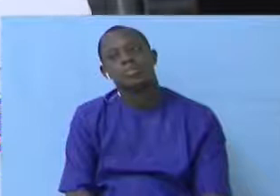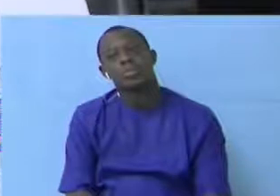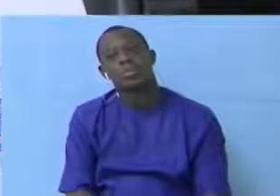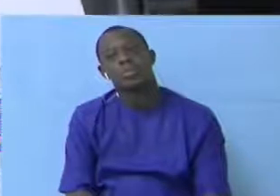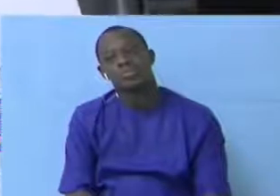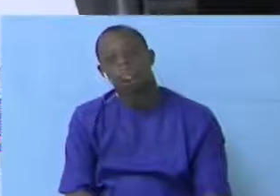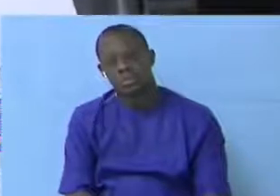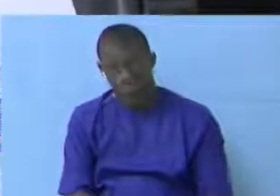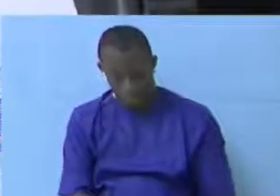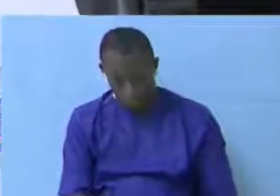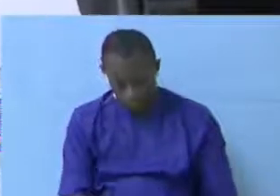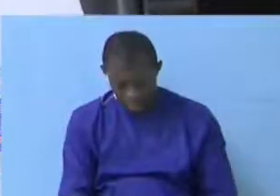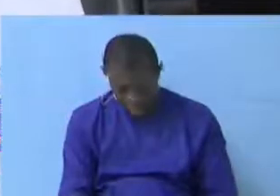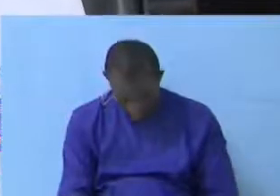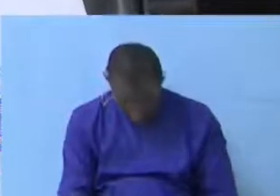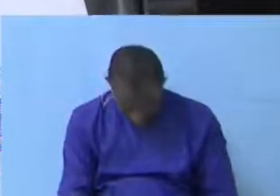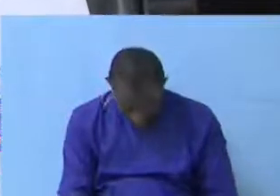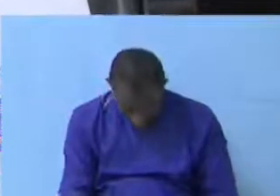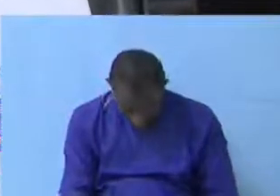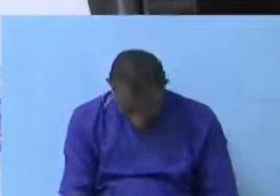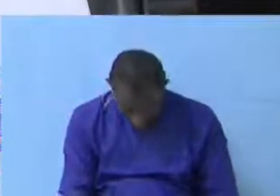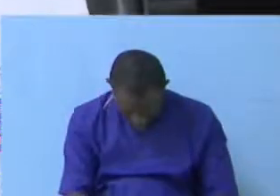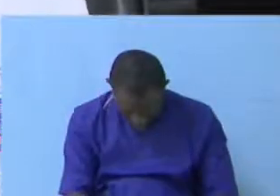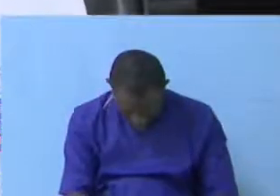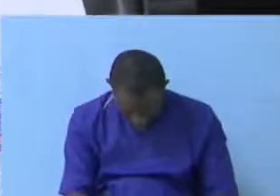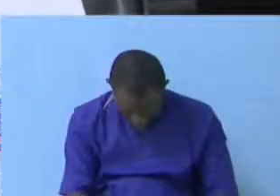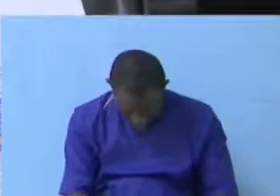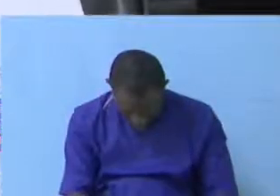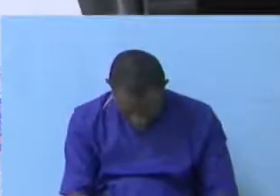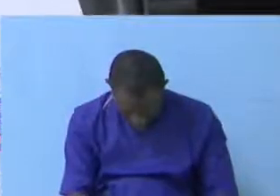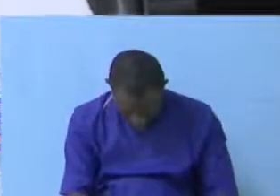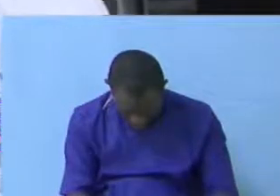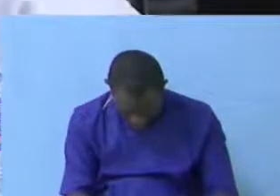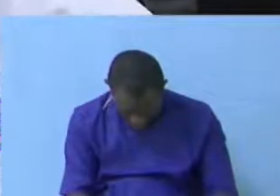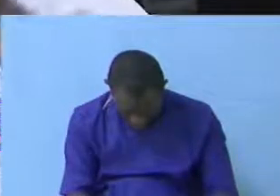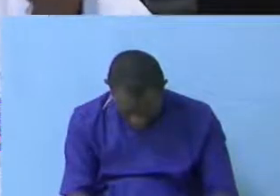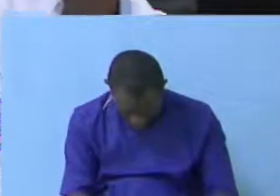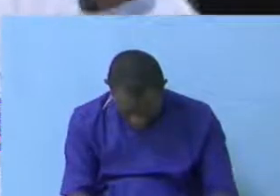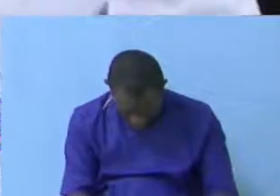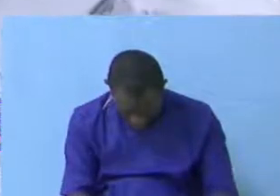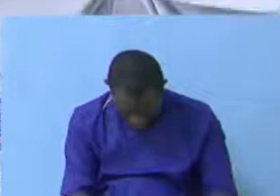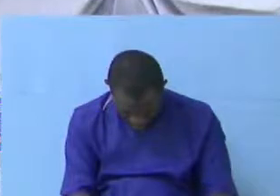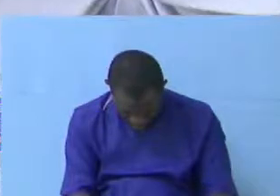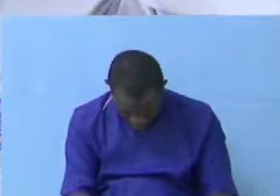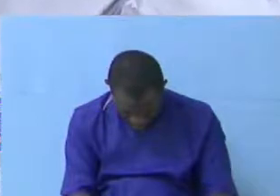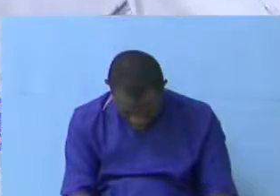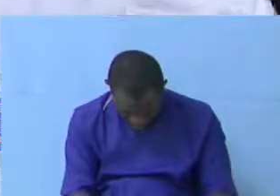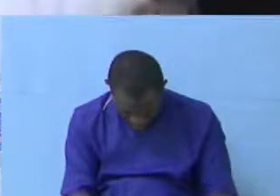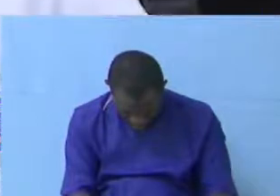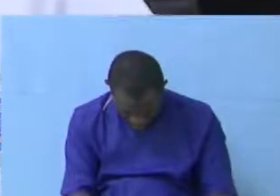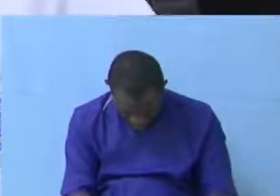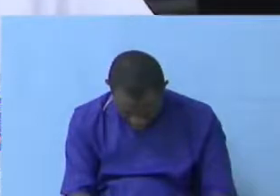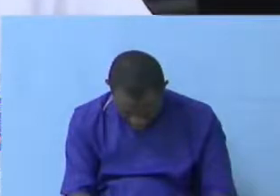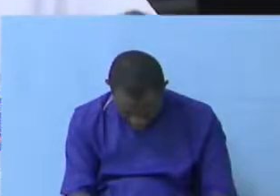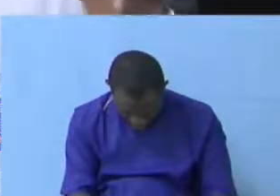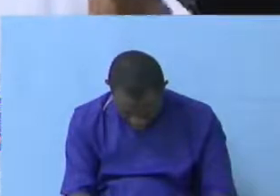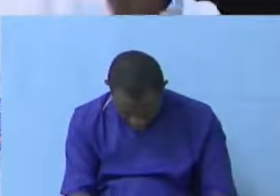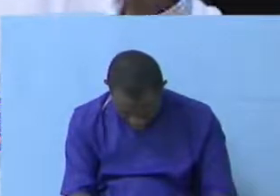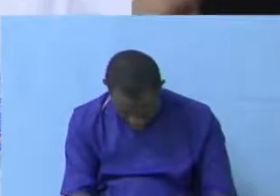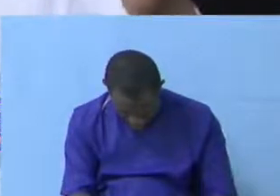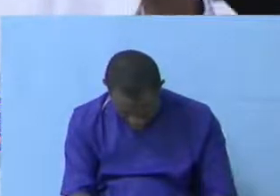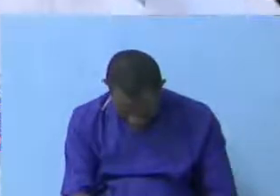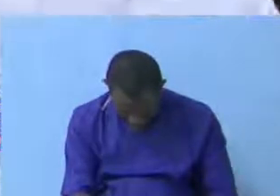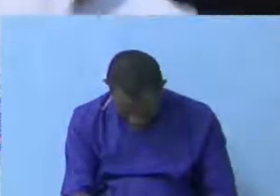prepared sleeping arrangement for 50 people, vis-a-vis for 12 people,